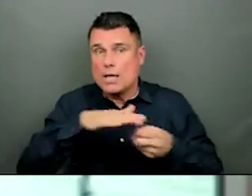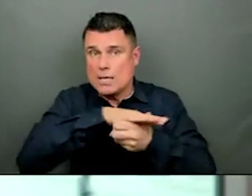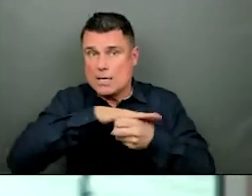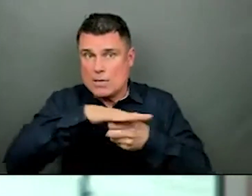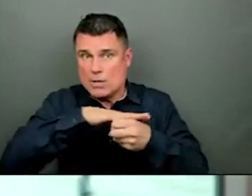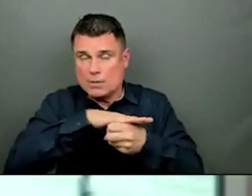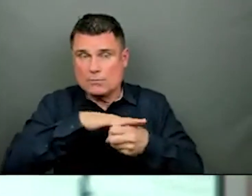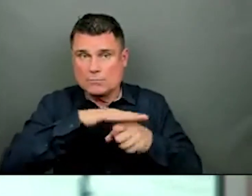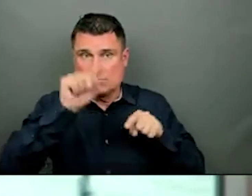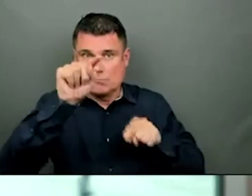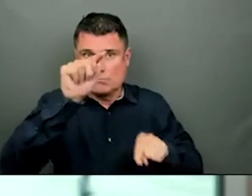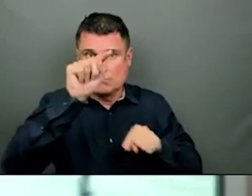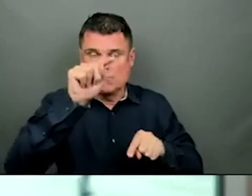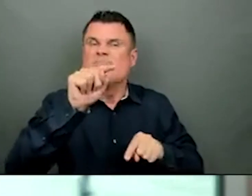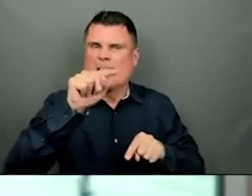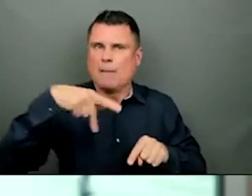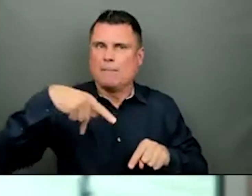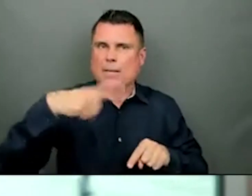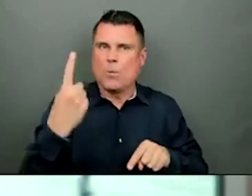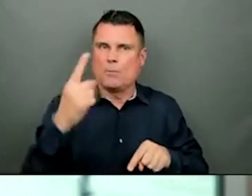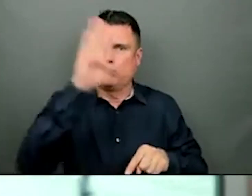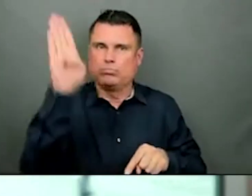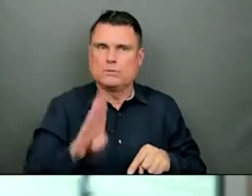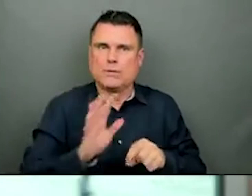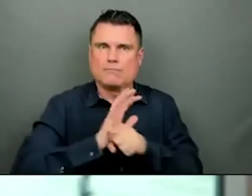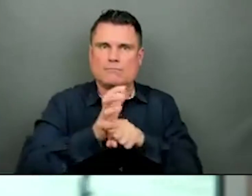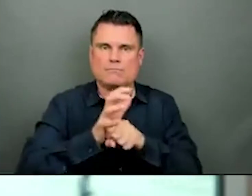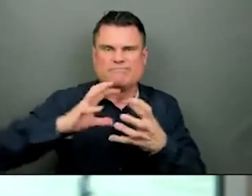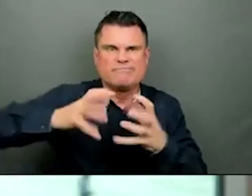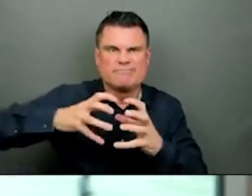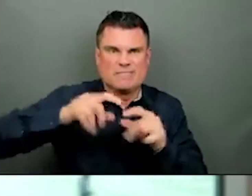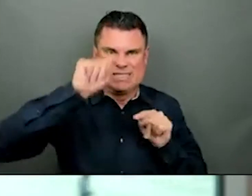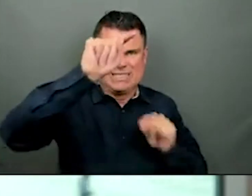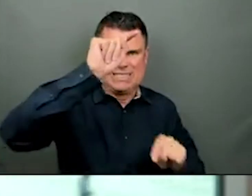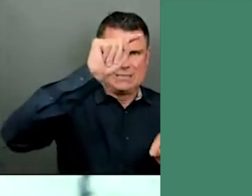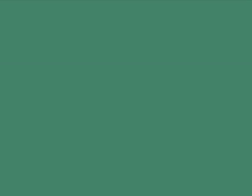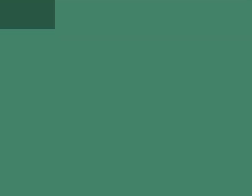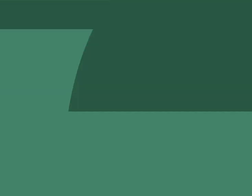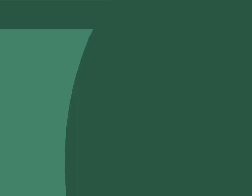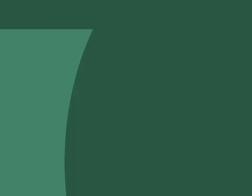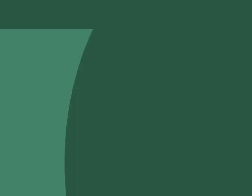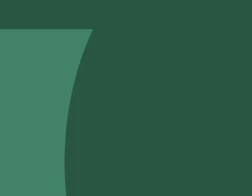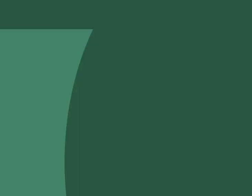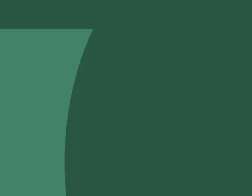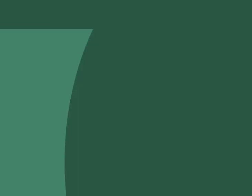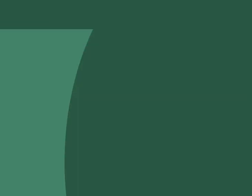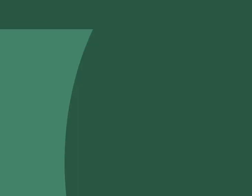What we're finding is there's small chains of transmission in multiple areas that aren't linked